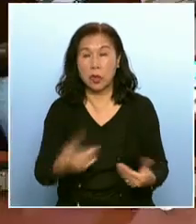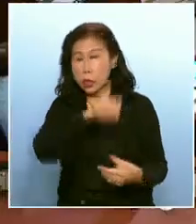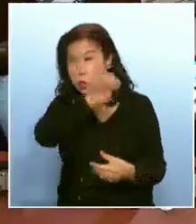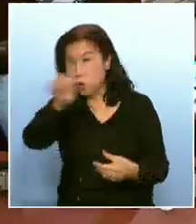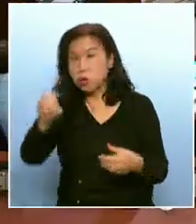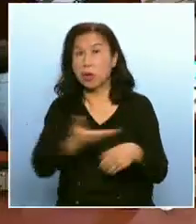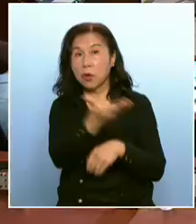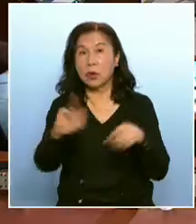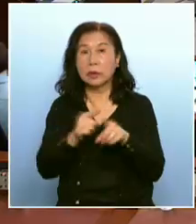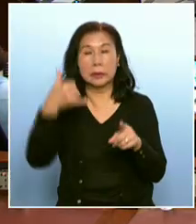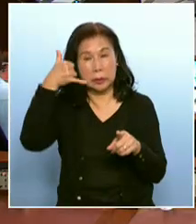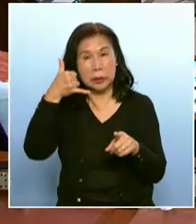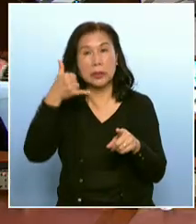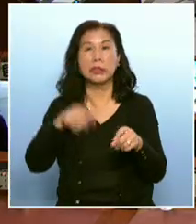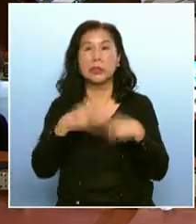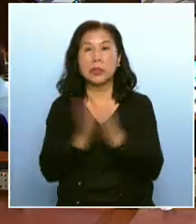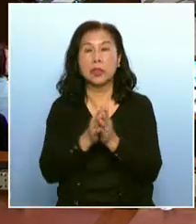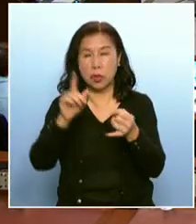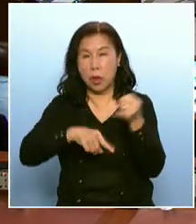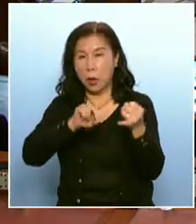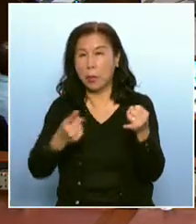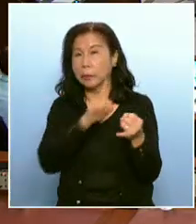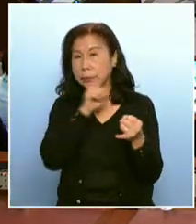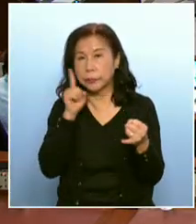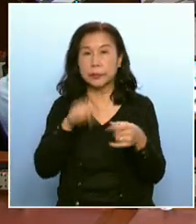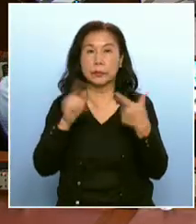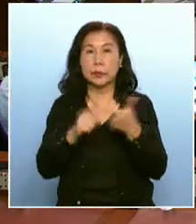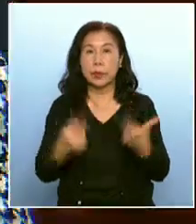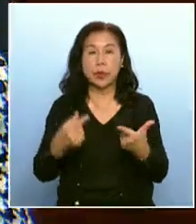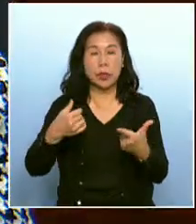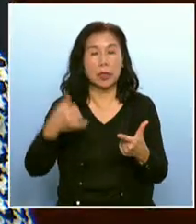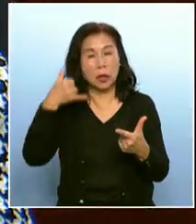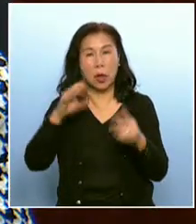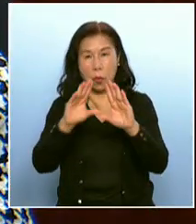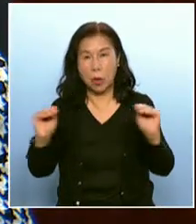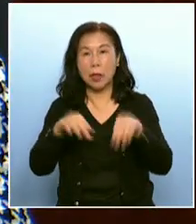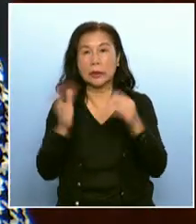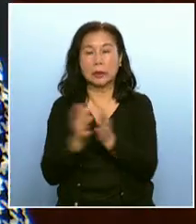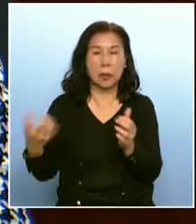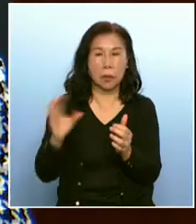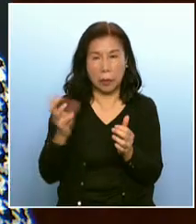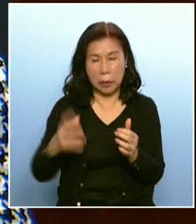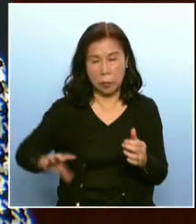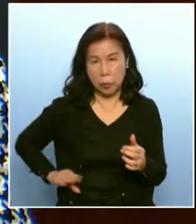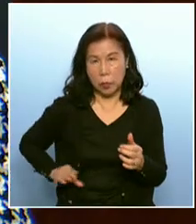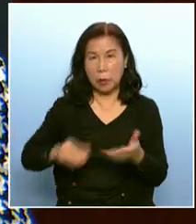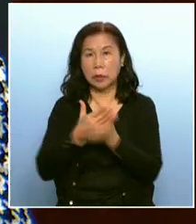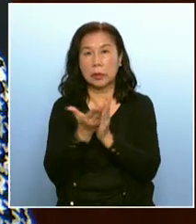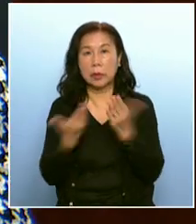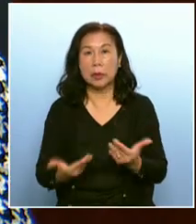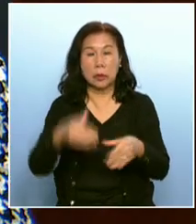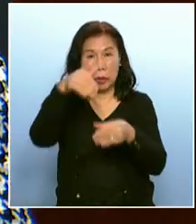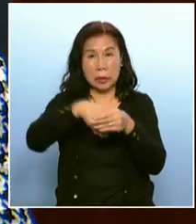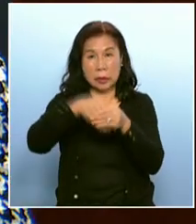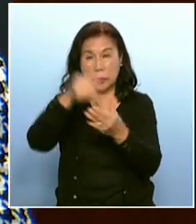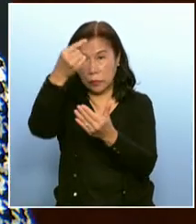broadcast live on the LegCo website. I'd like to remind all of you to set your mobile phones to silent mode and switch off all your